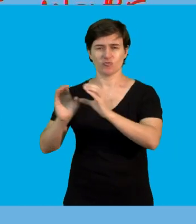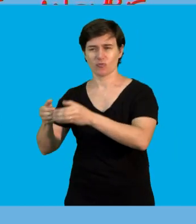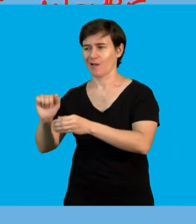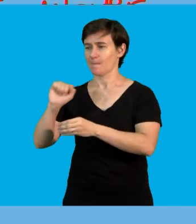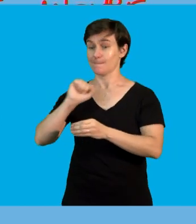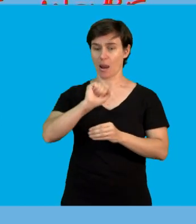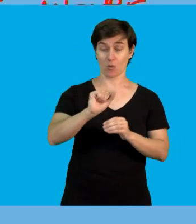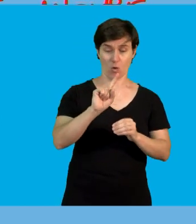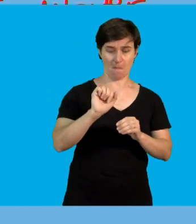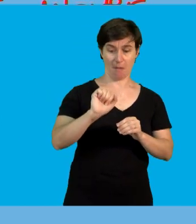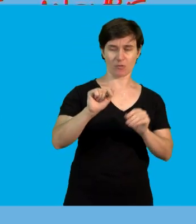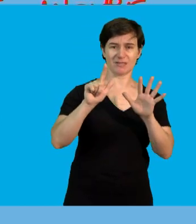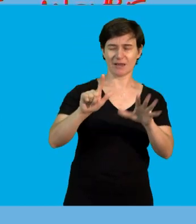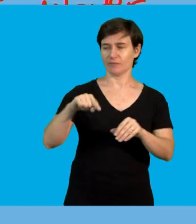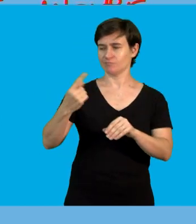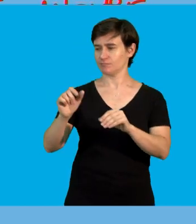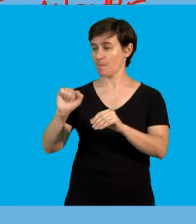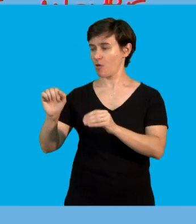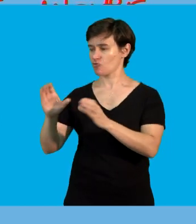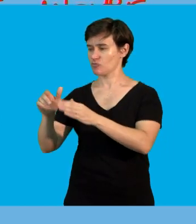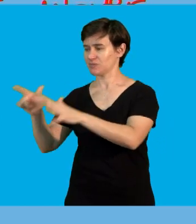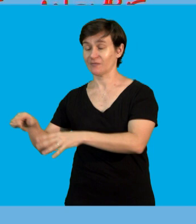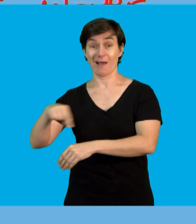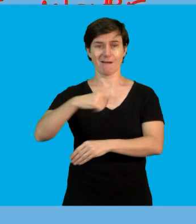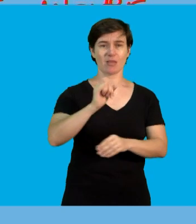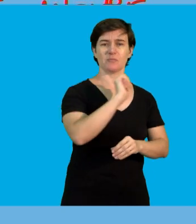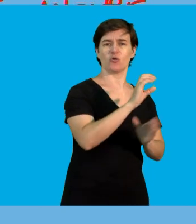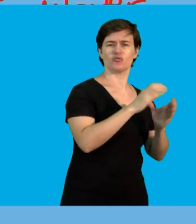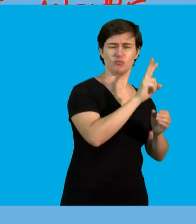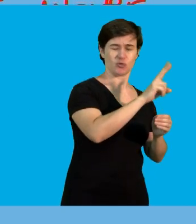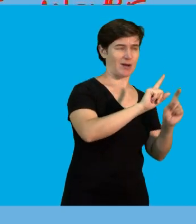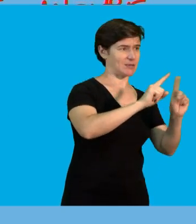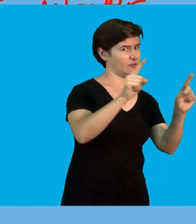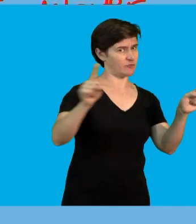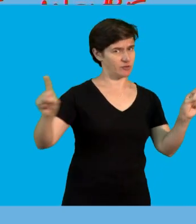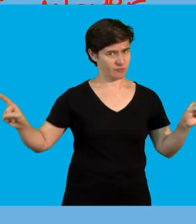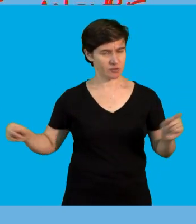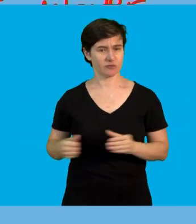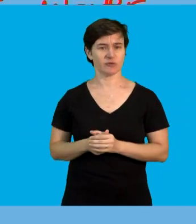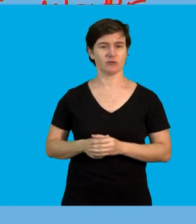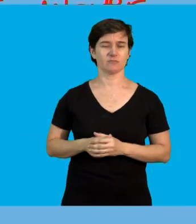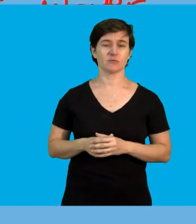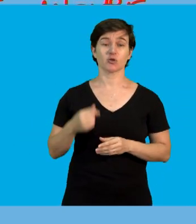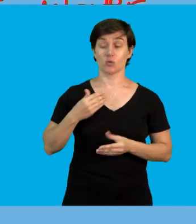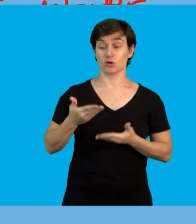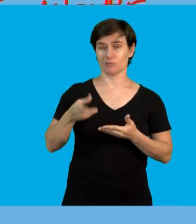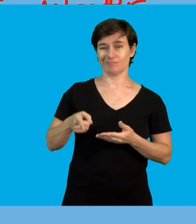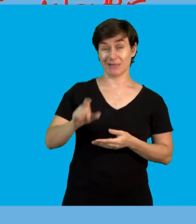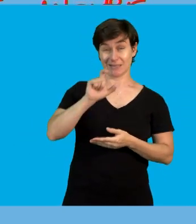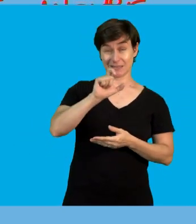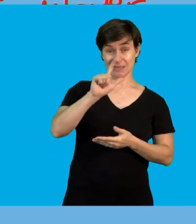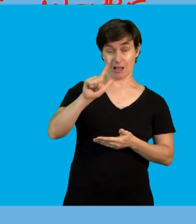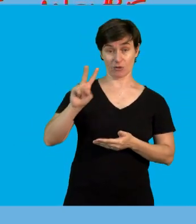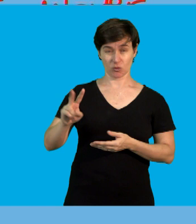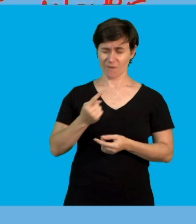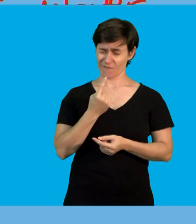whereas this is in group 17, whereas this is in group 2. So we are going to have now to have a Cl2 to show